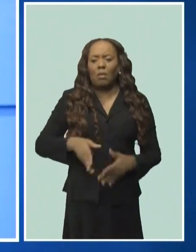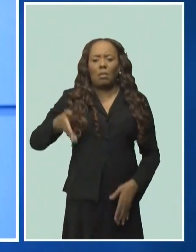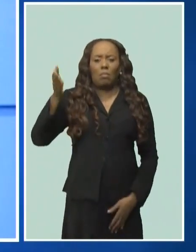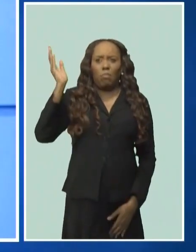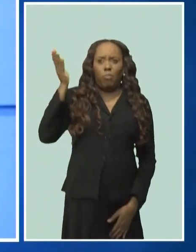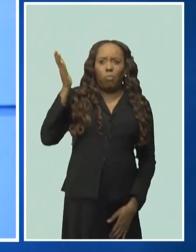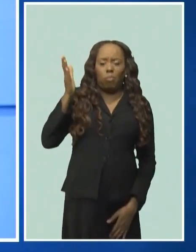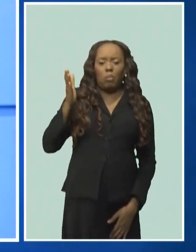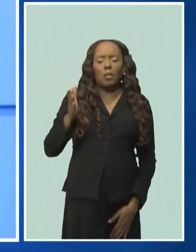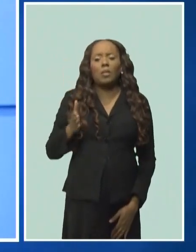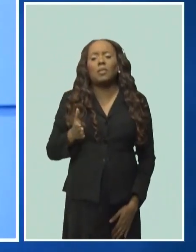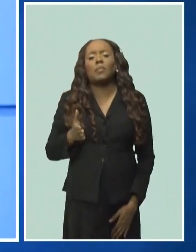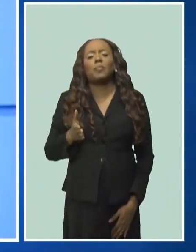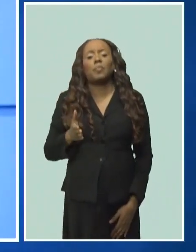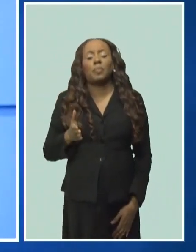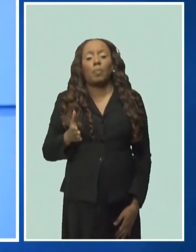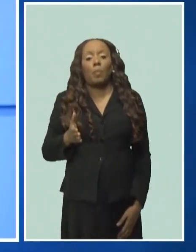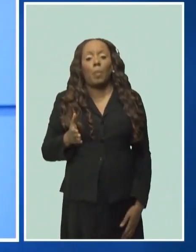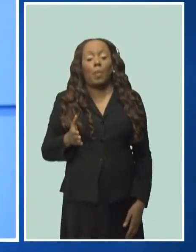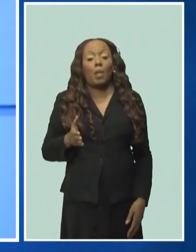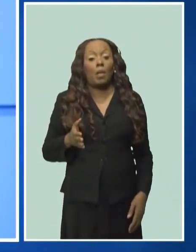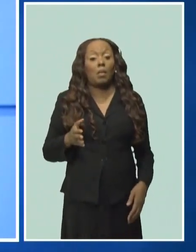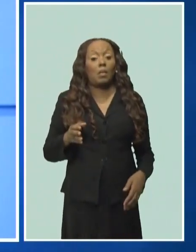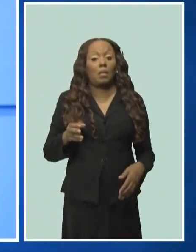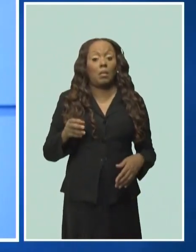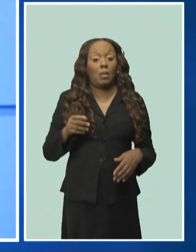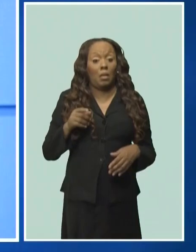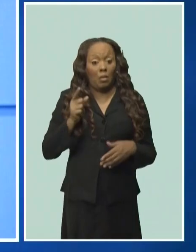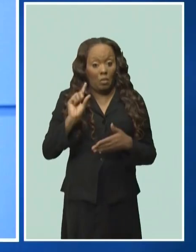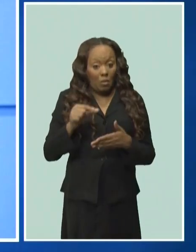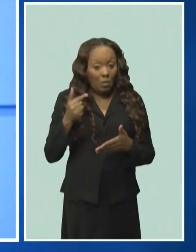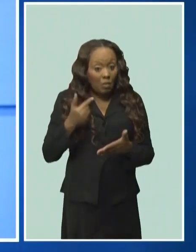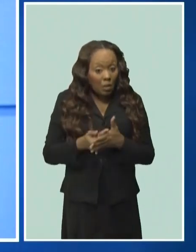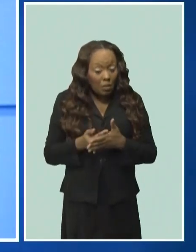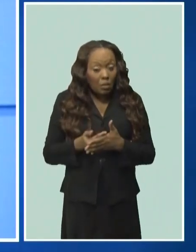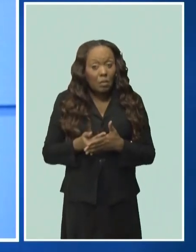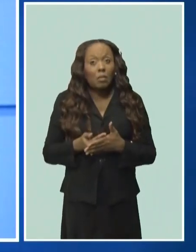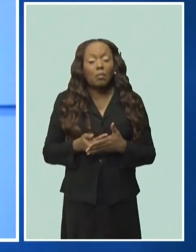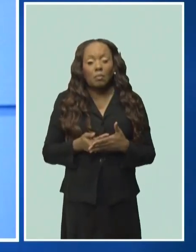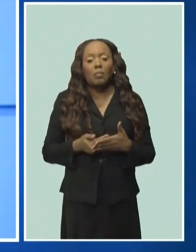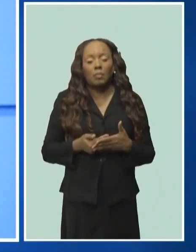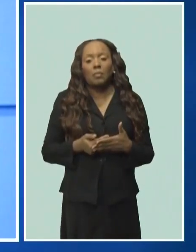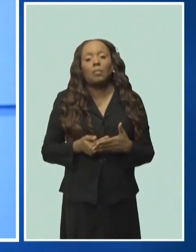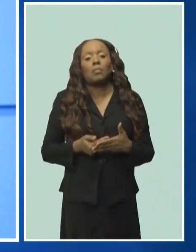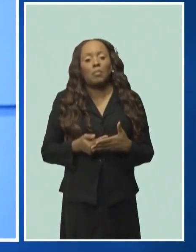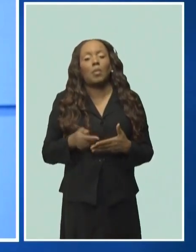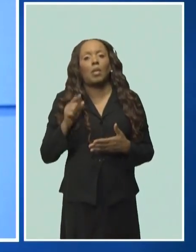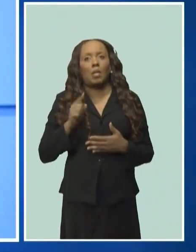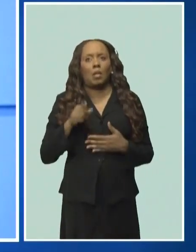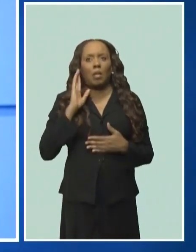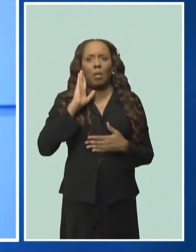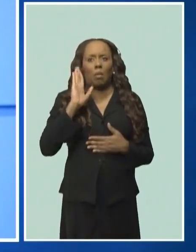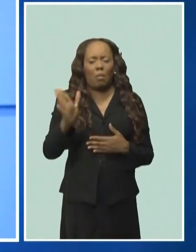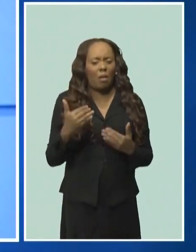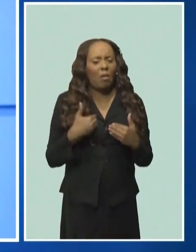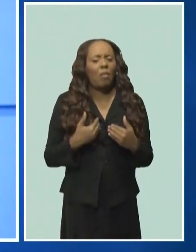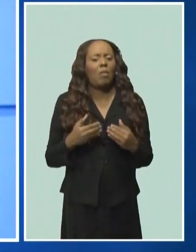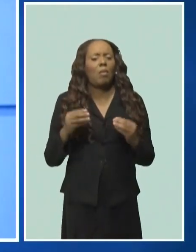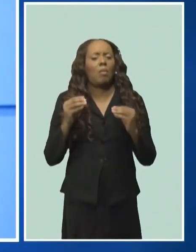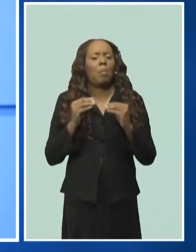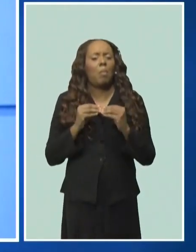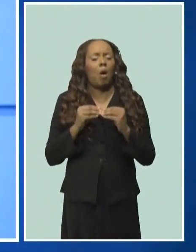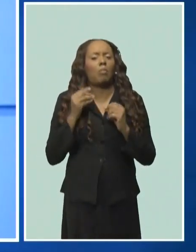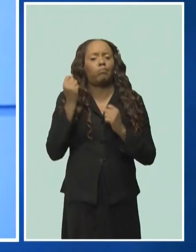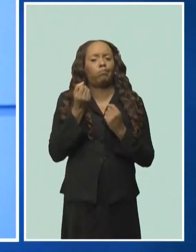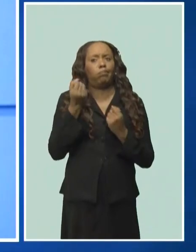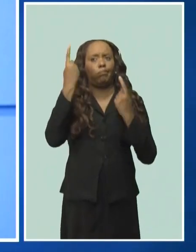etc. And with that program, when you graduate from the program, we believe that you will be more educated financially than